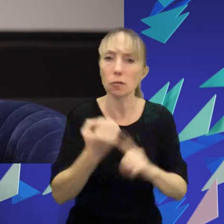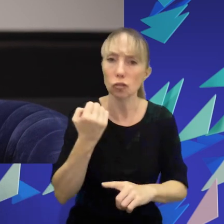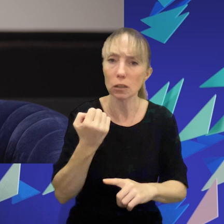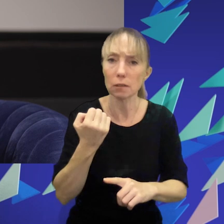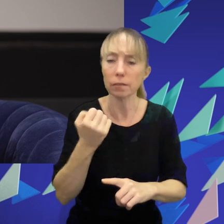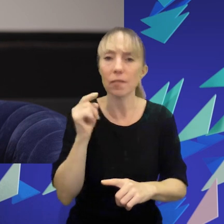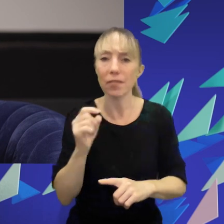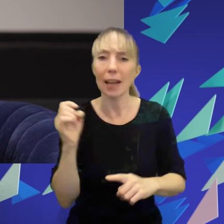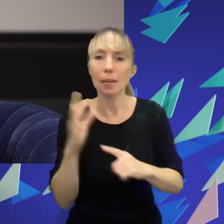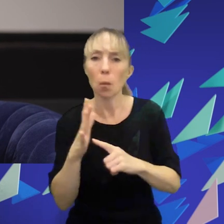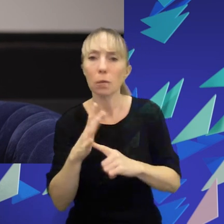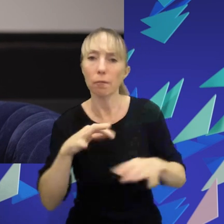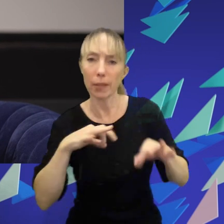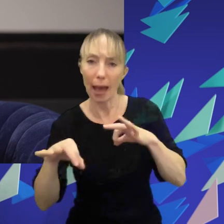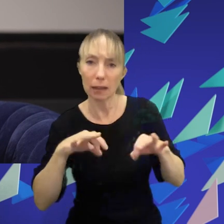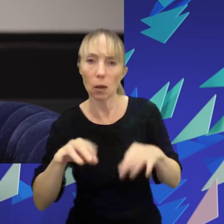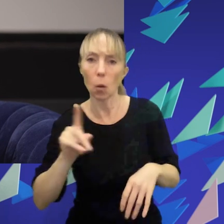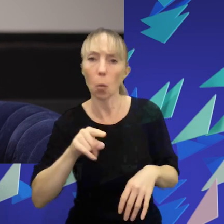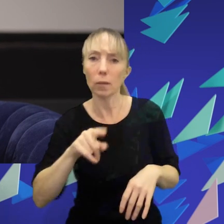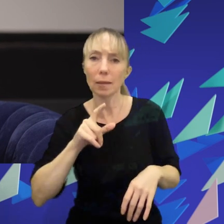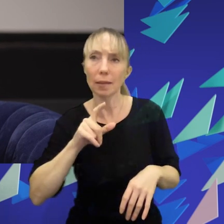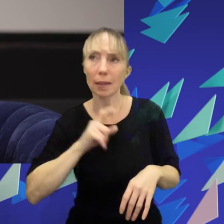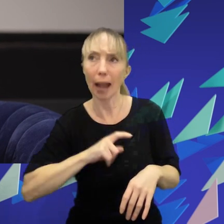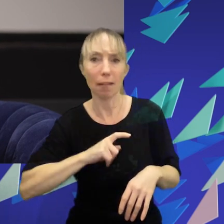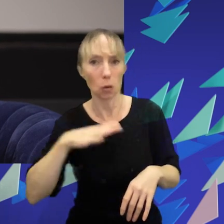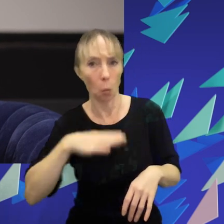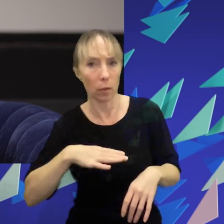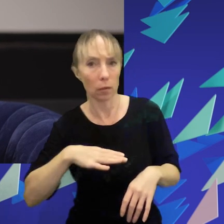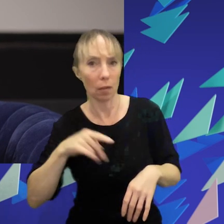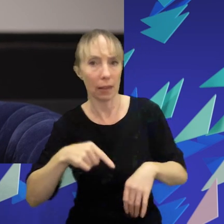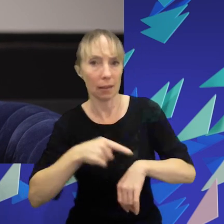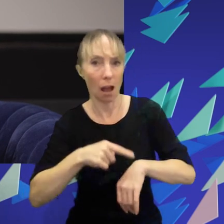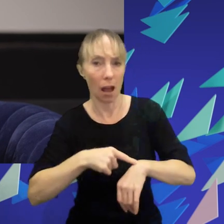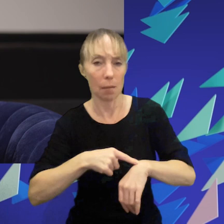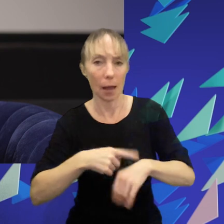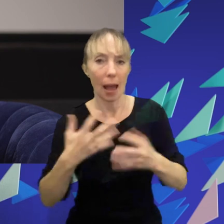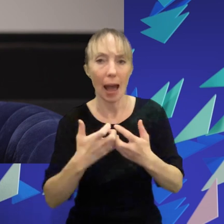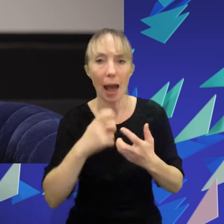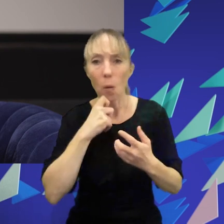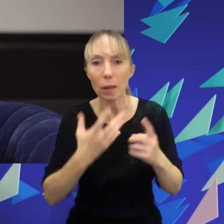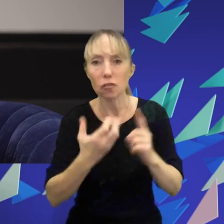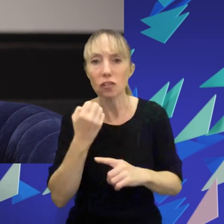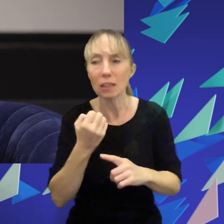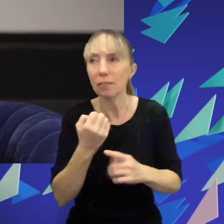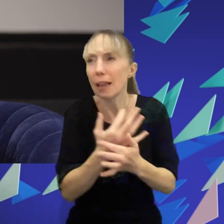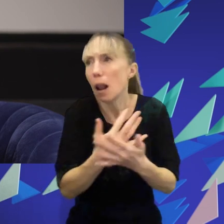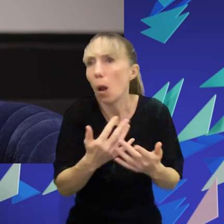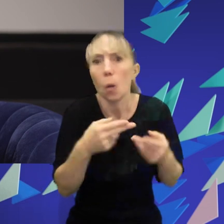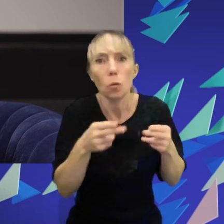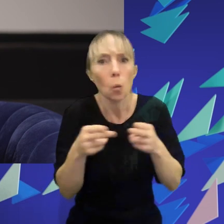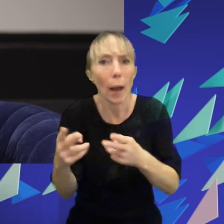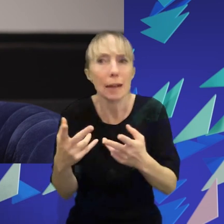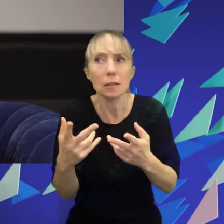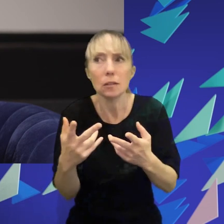know, for them, it's like what he wants at this moment and how you will get it, because there's many ways to get exactly what you want, right?